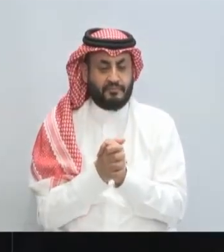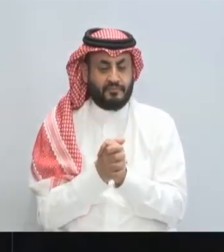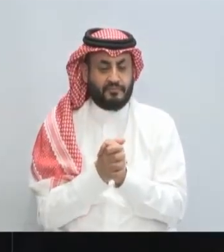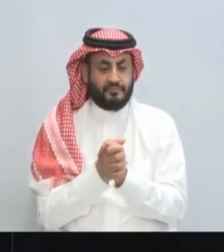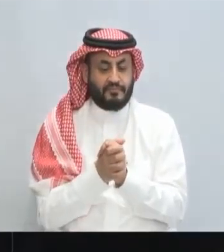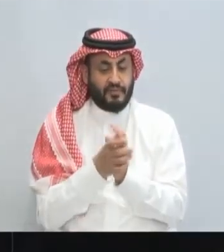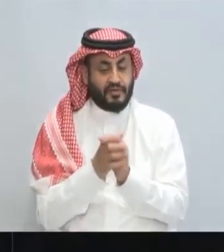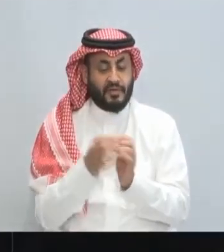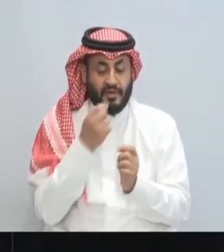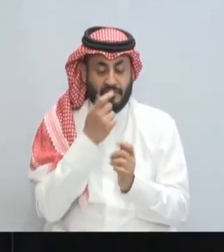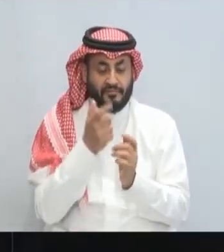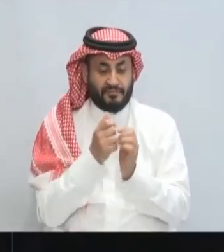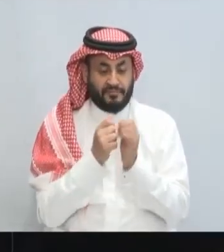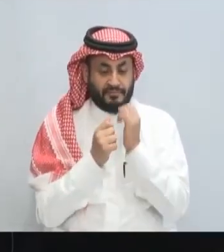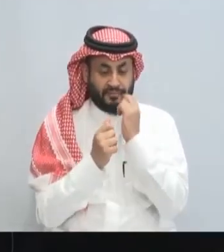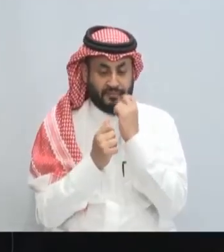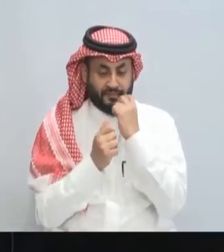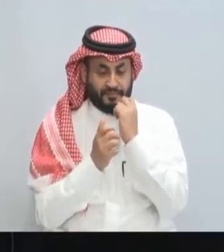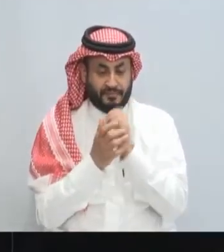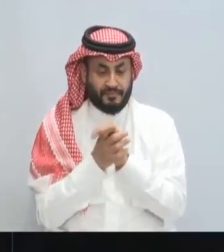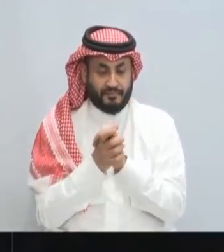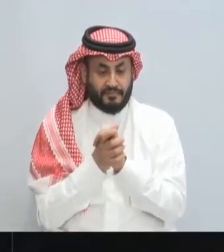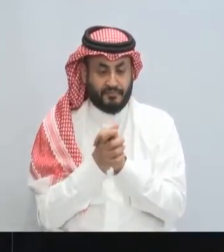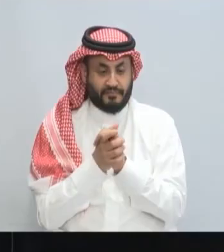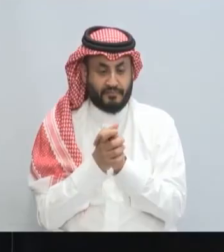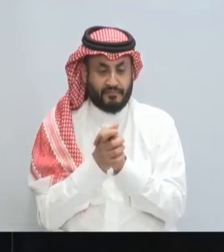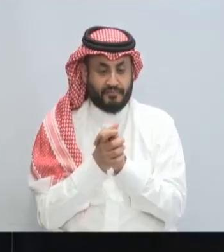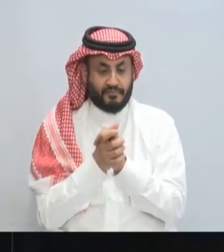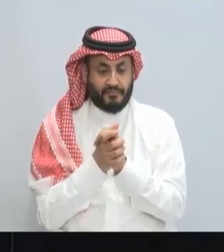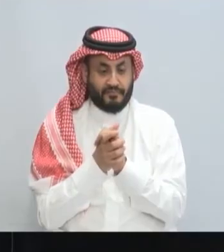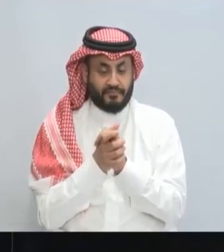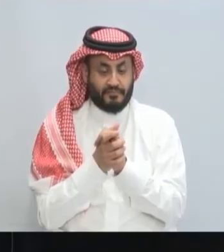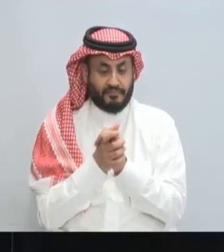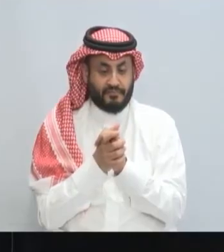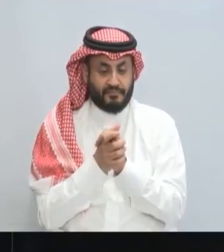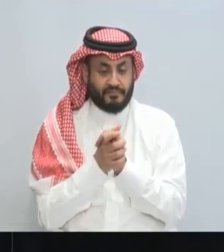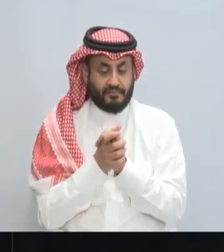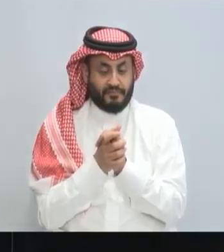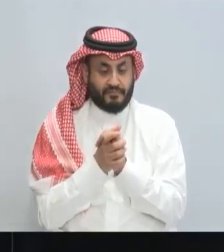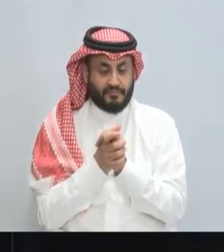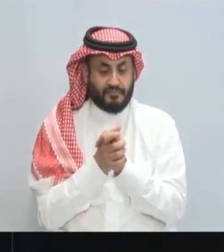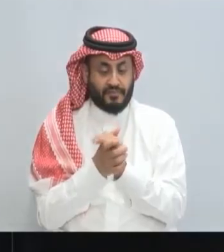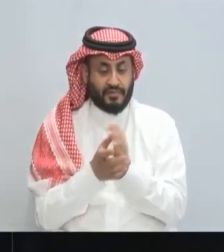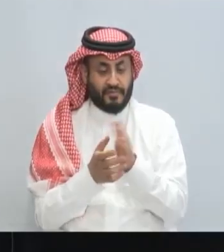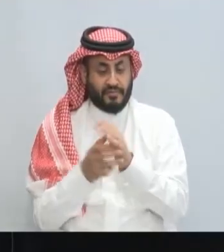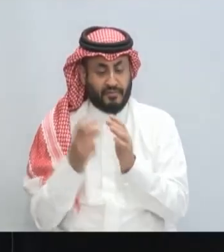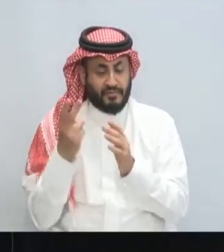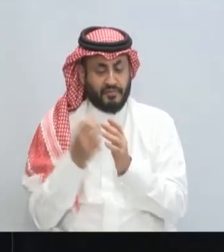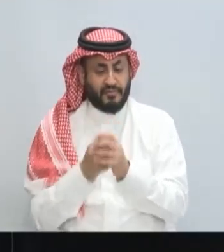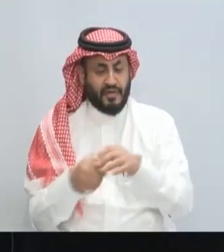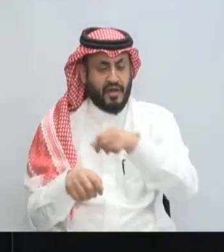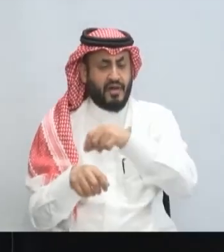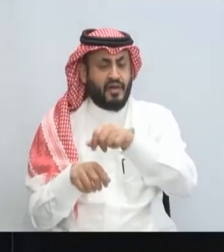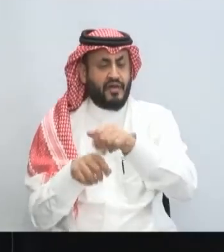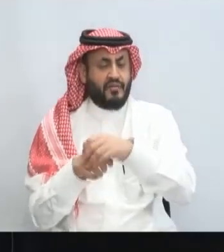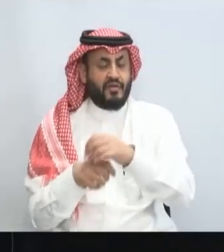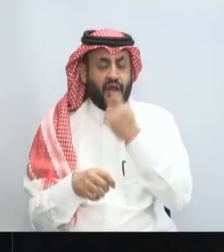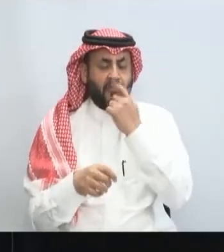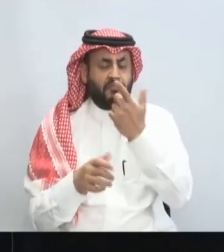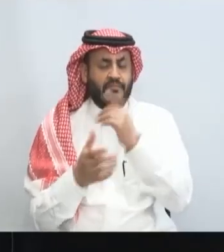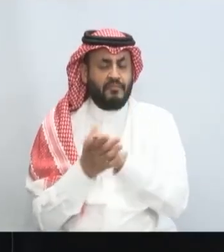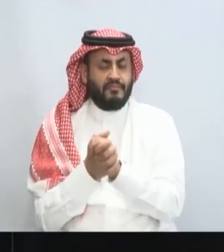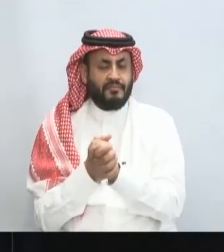It's a sweet. Sandwich is a sweet. And we can say, is it salty or tasty?